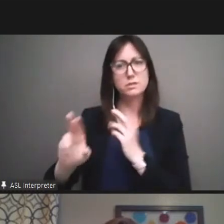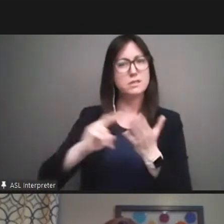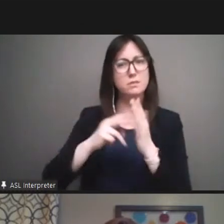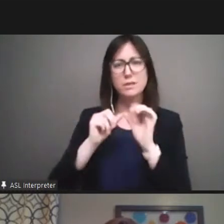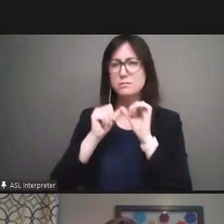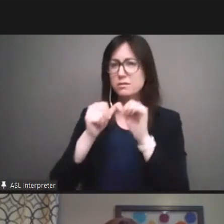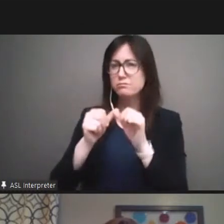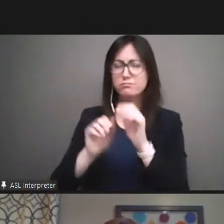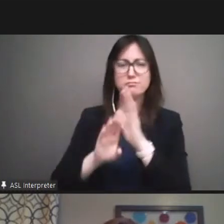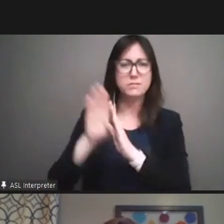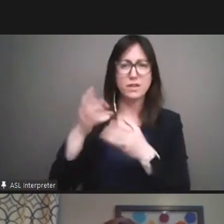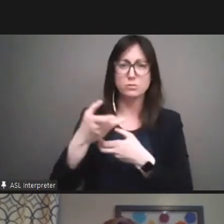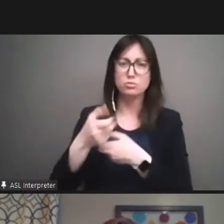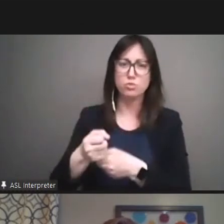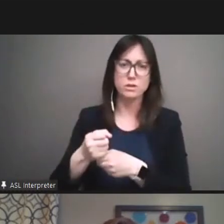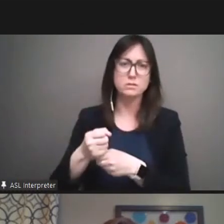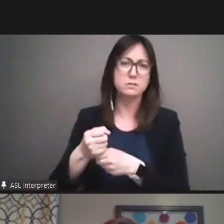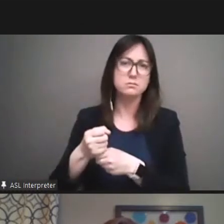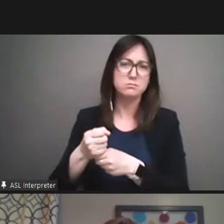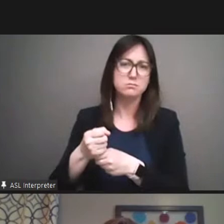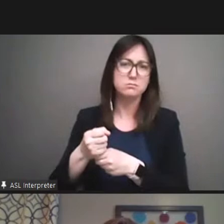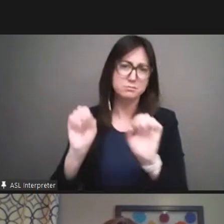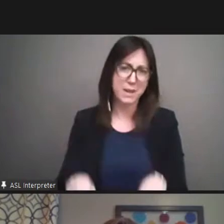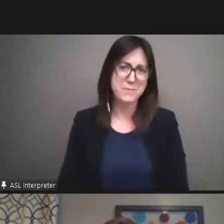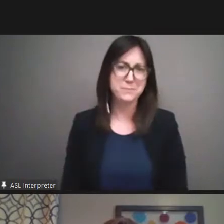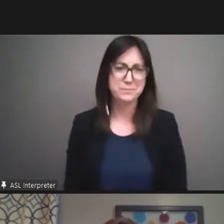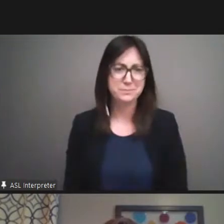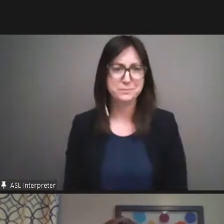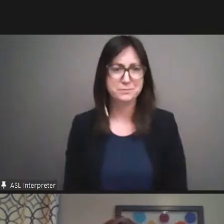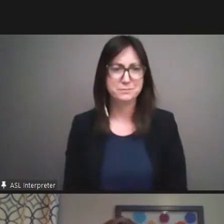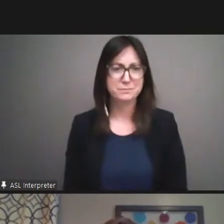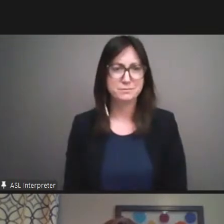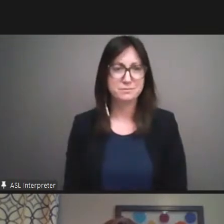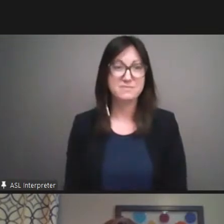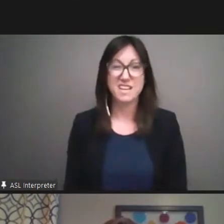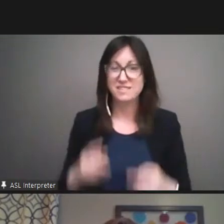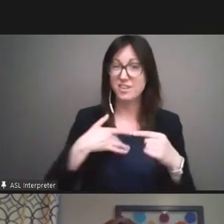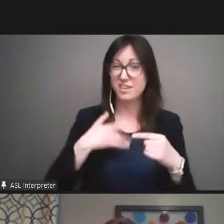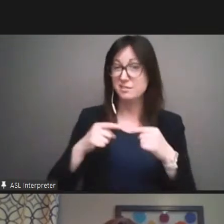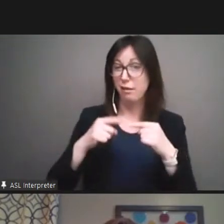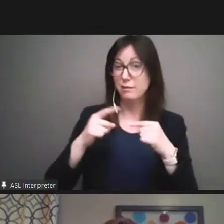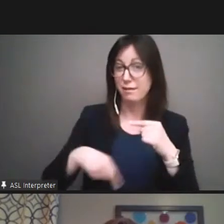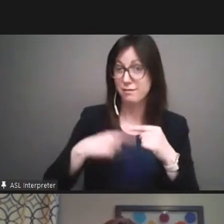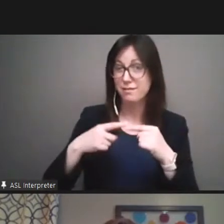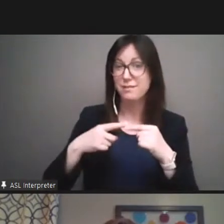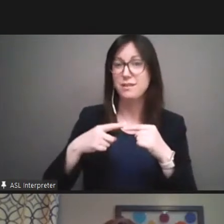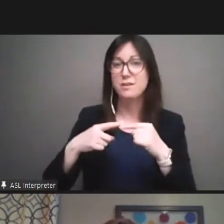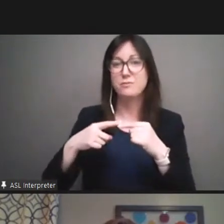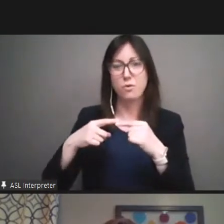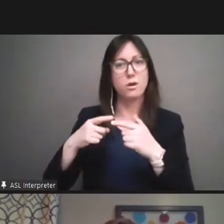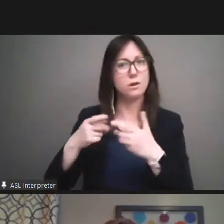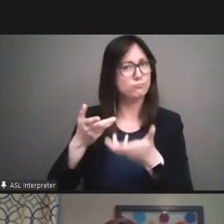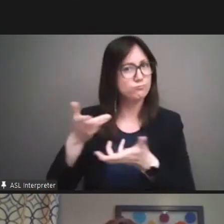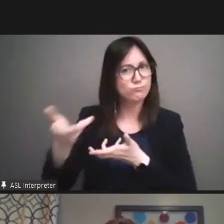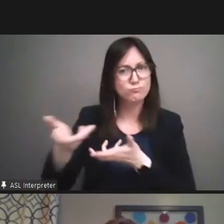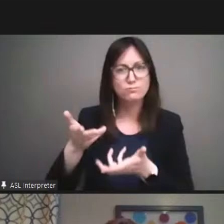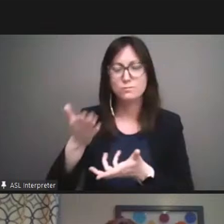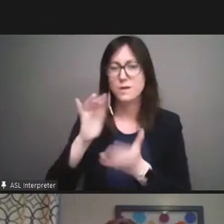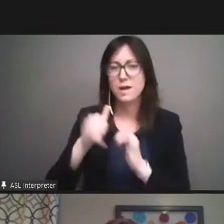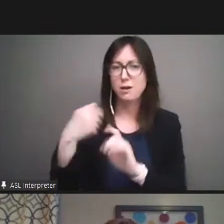can keep happening ideally in terms of feedback, literally and figuratively in terms of feedback.